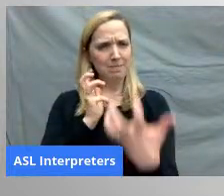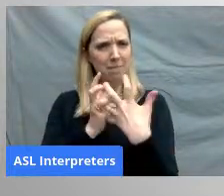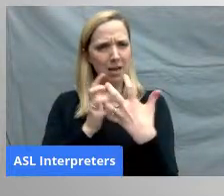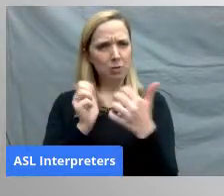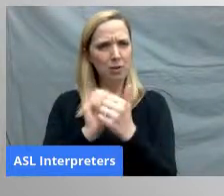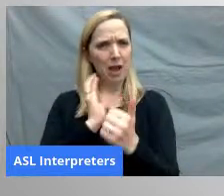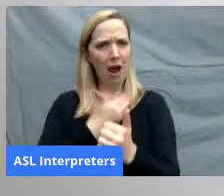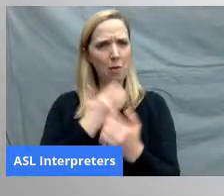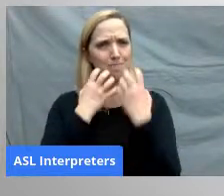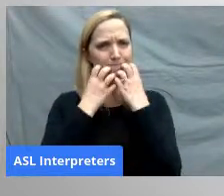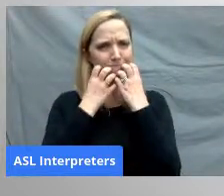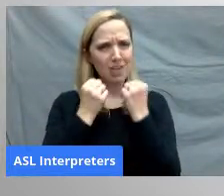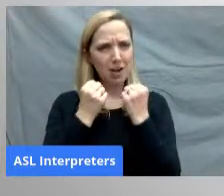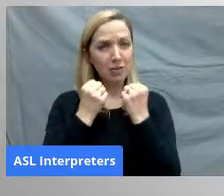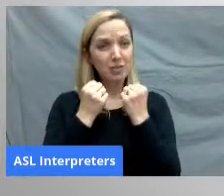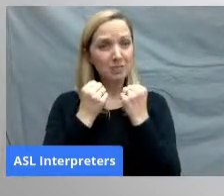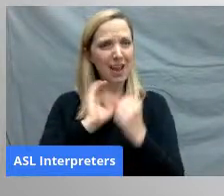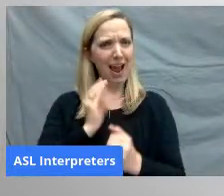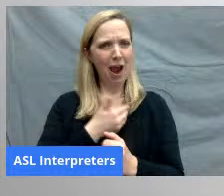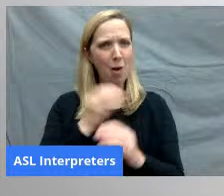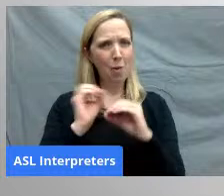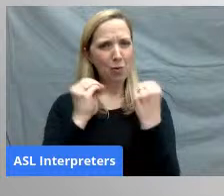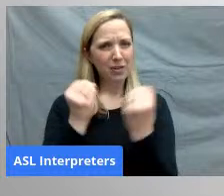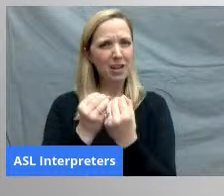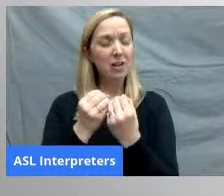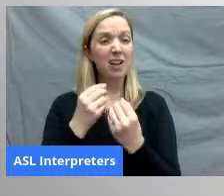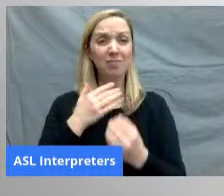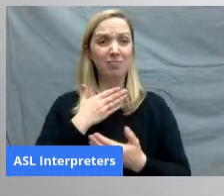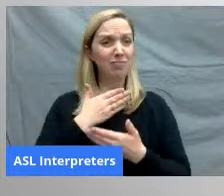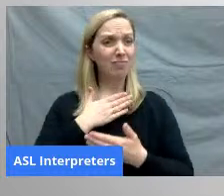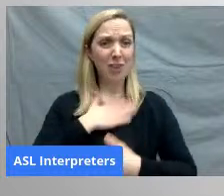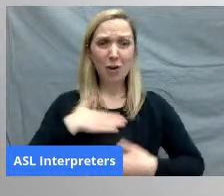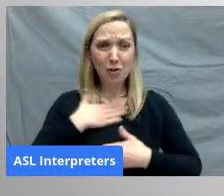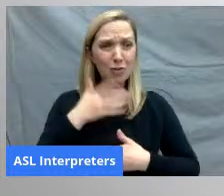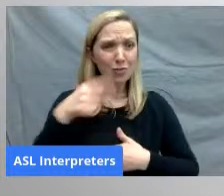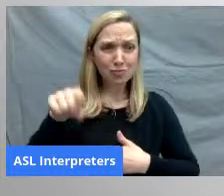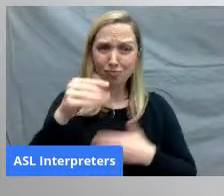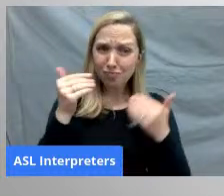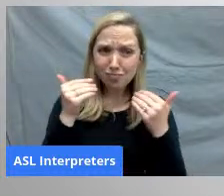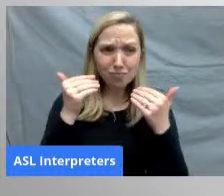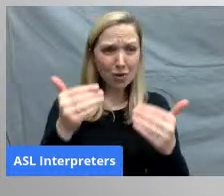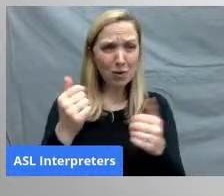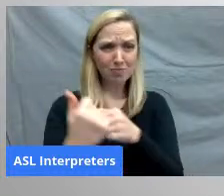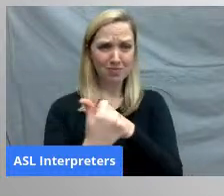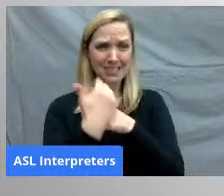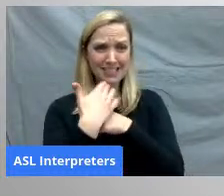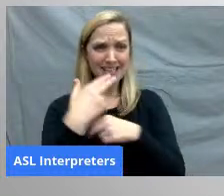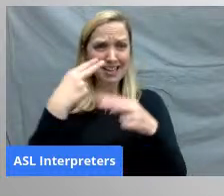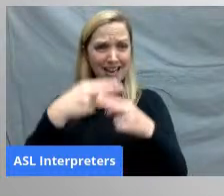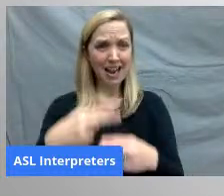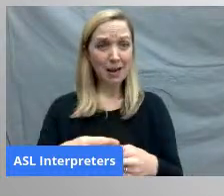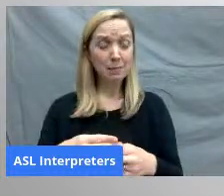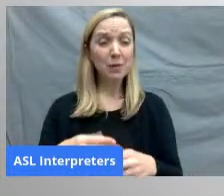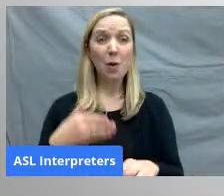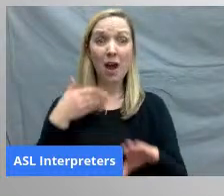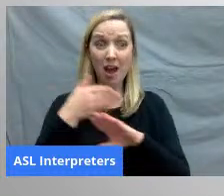And I encourage you to submit names after the MLK Day event. I personally am going to be submitting some names because